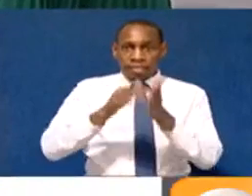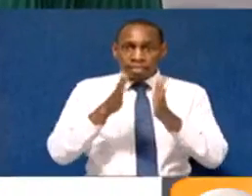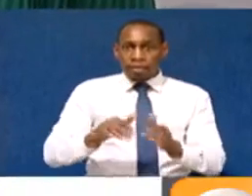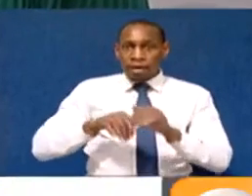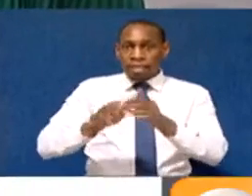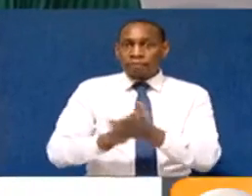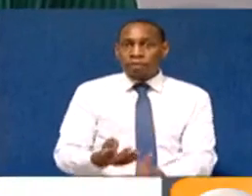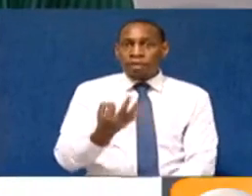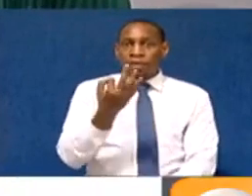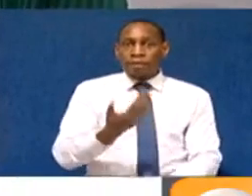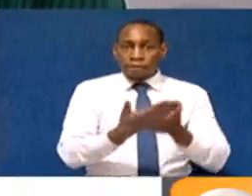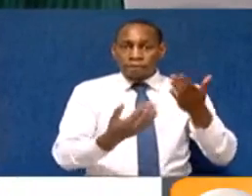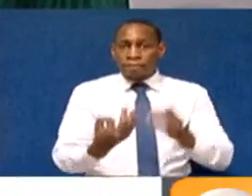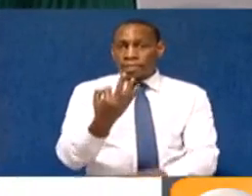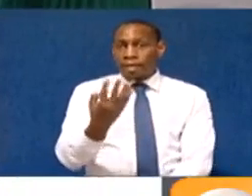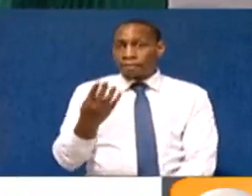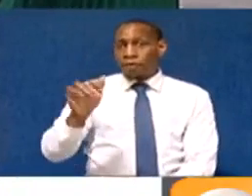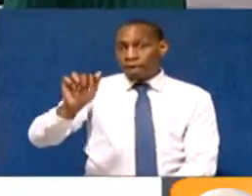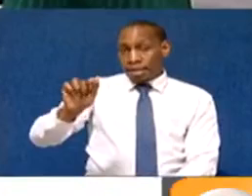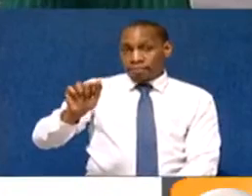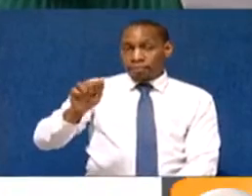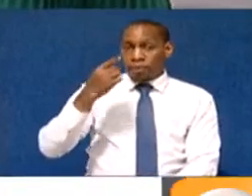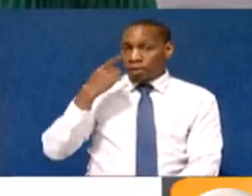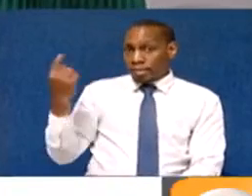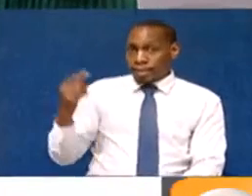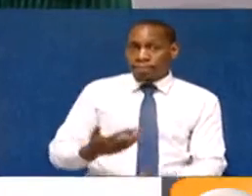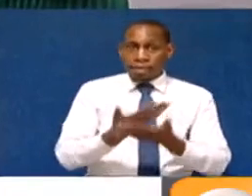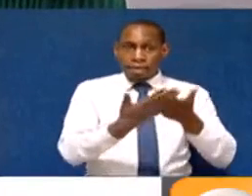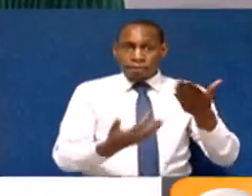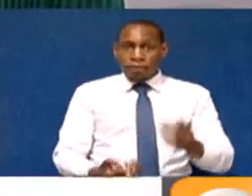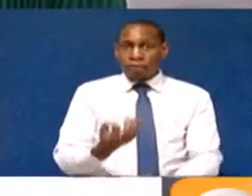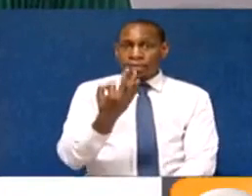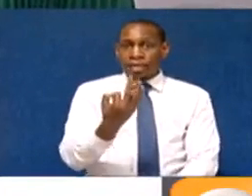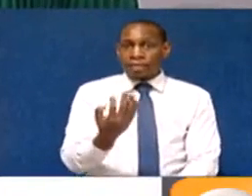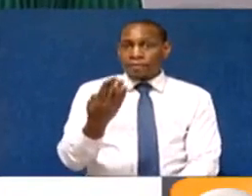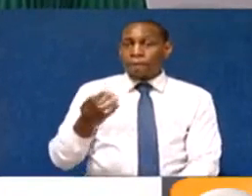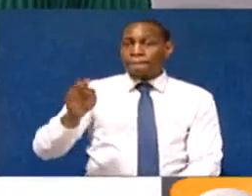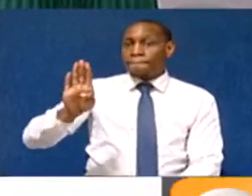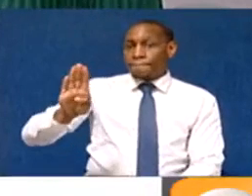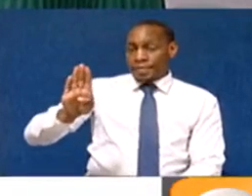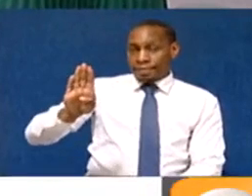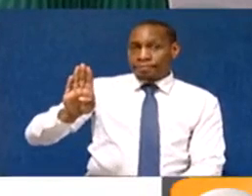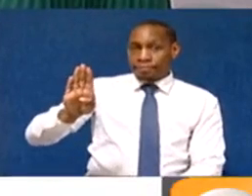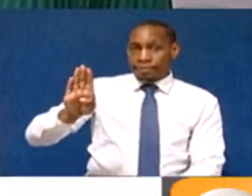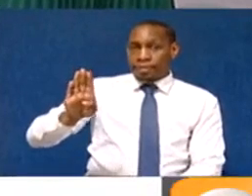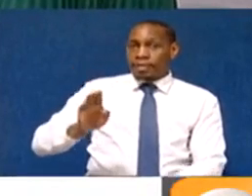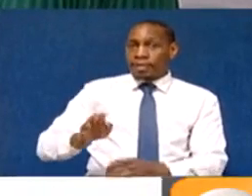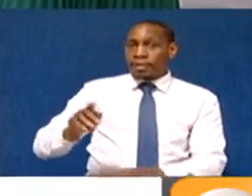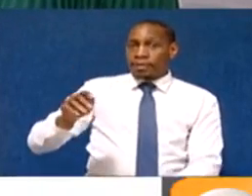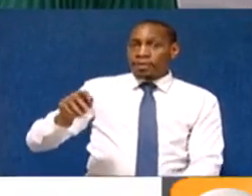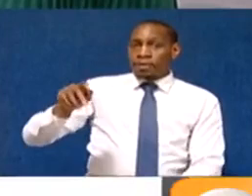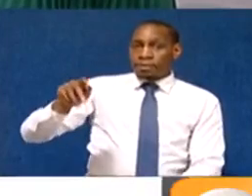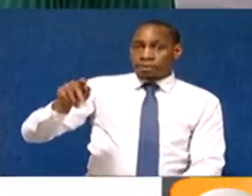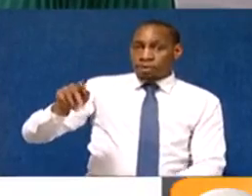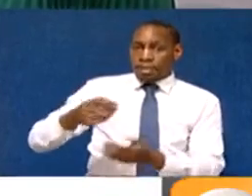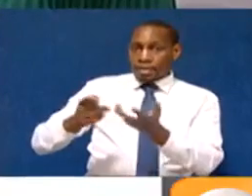per Form 34A to this one, Form 34B. That individual